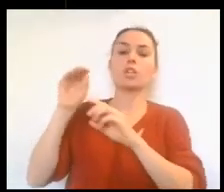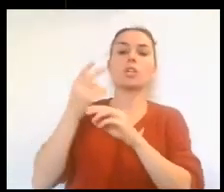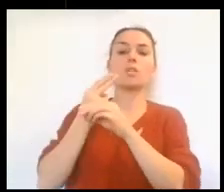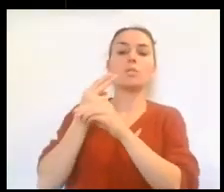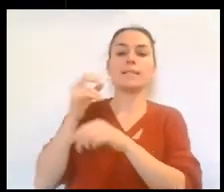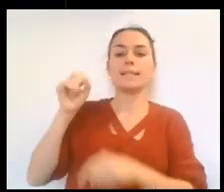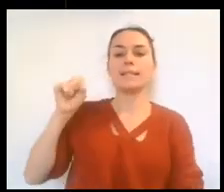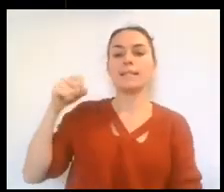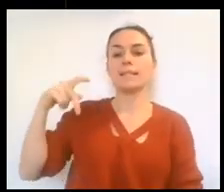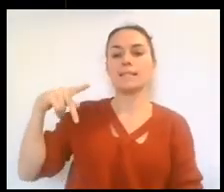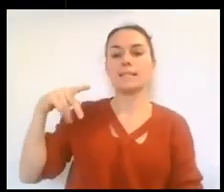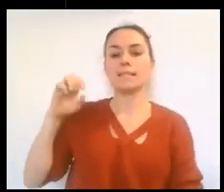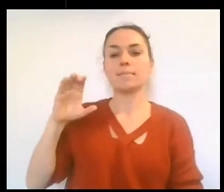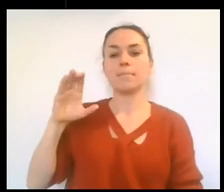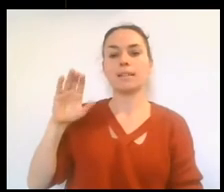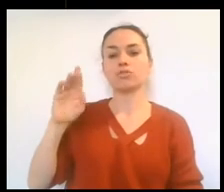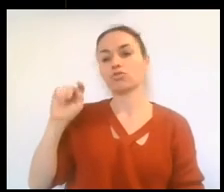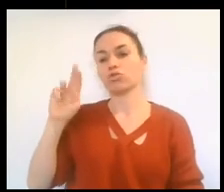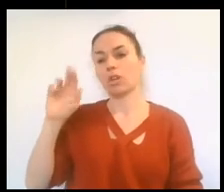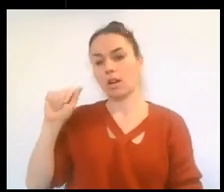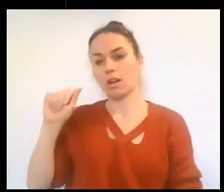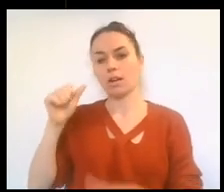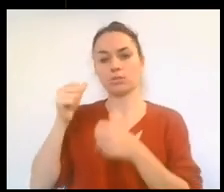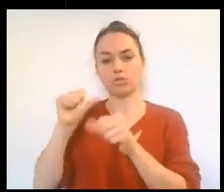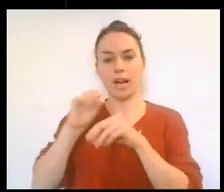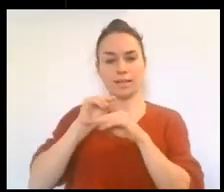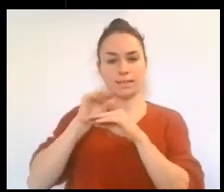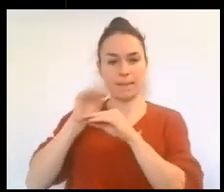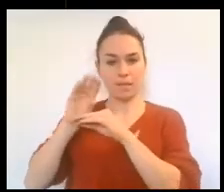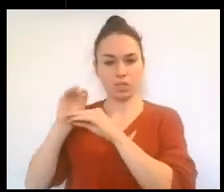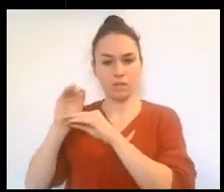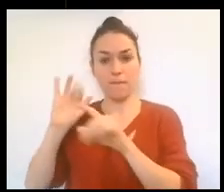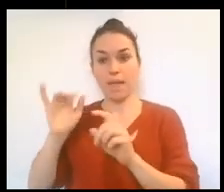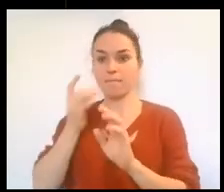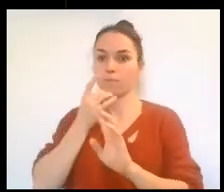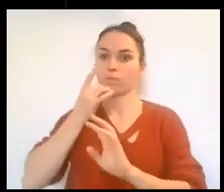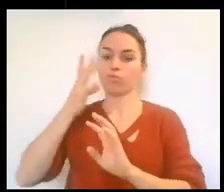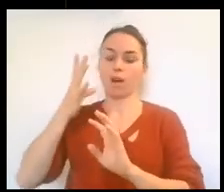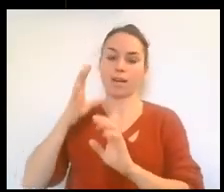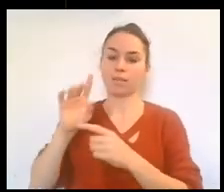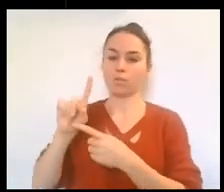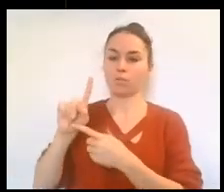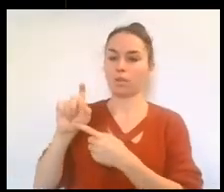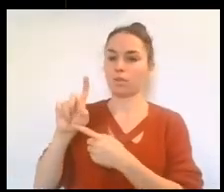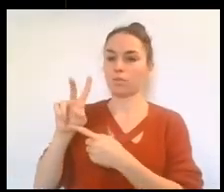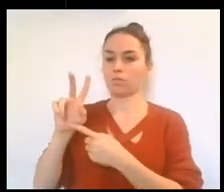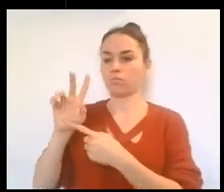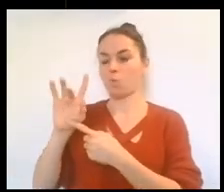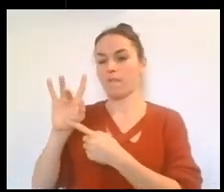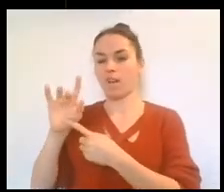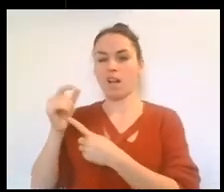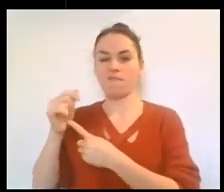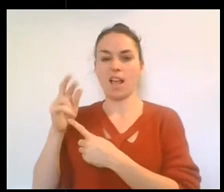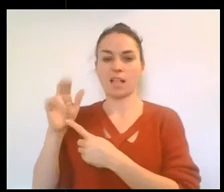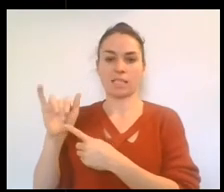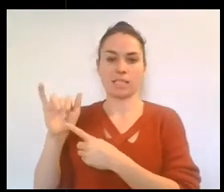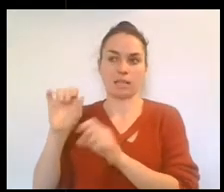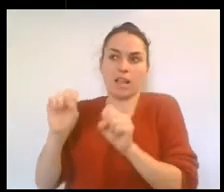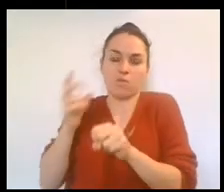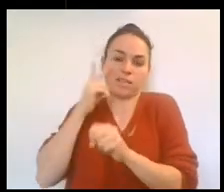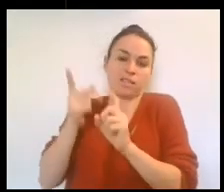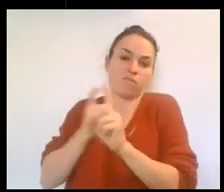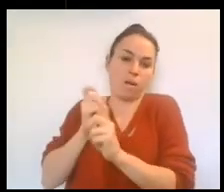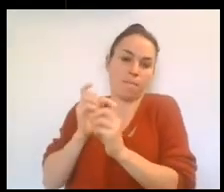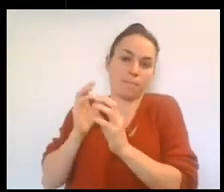brightest 125 of the galaxies, which are plotted here. The most distant galaxies are smaller and